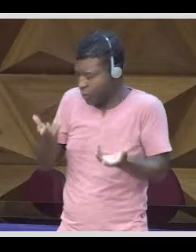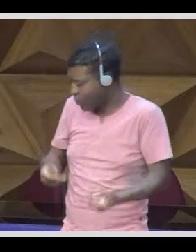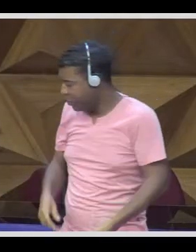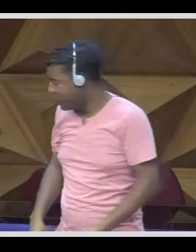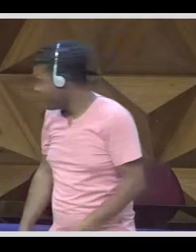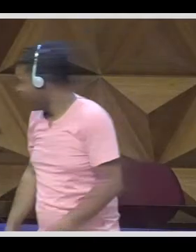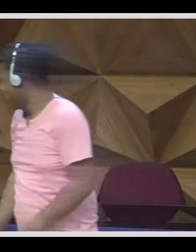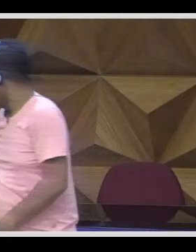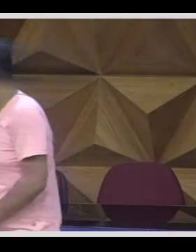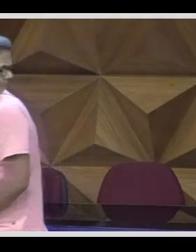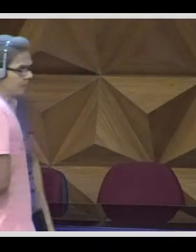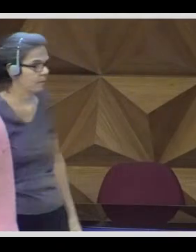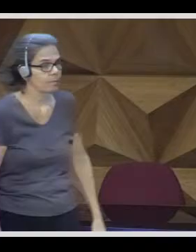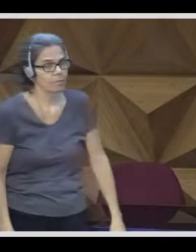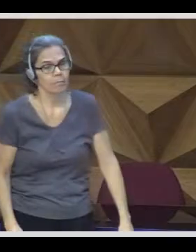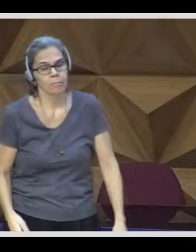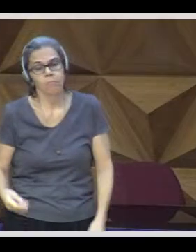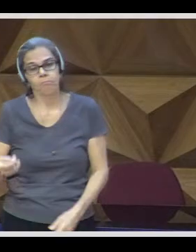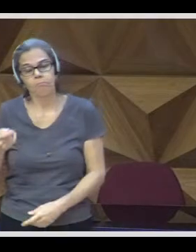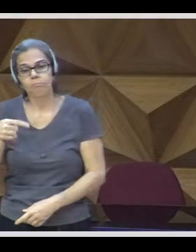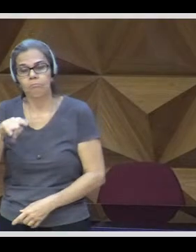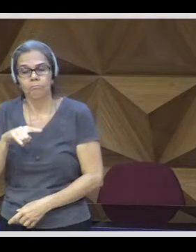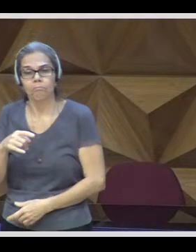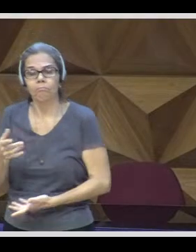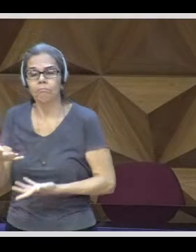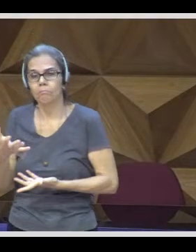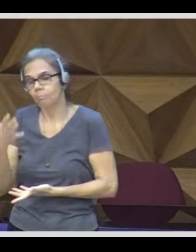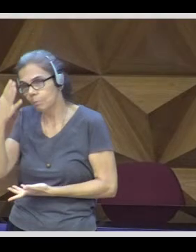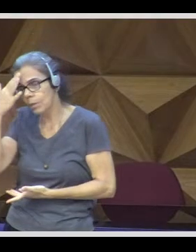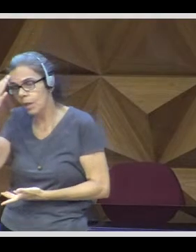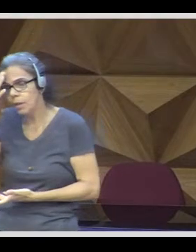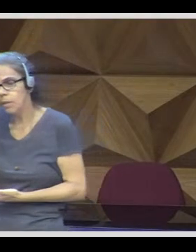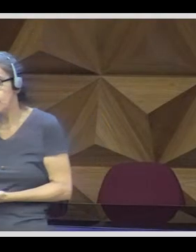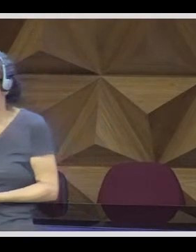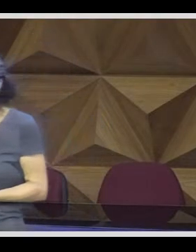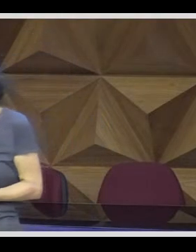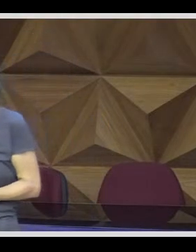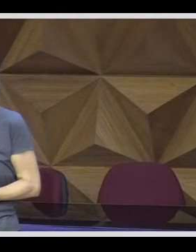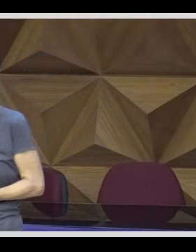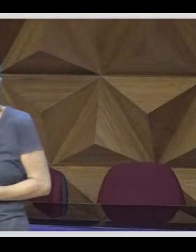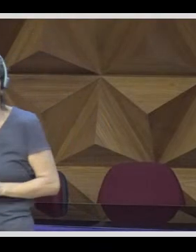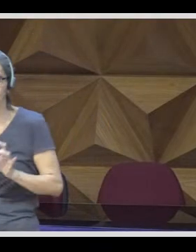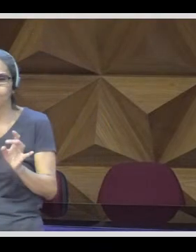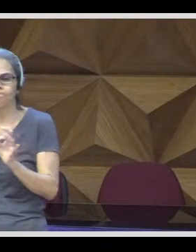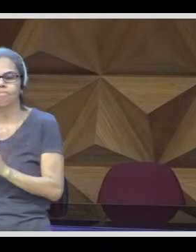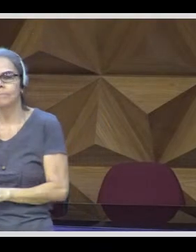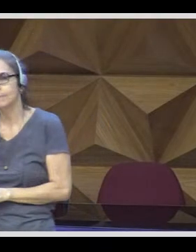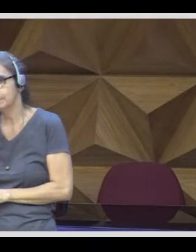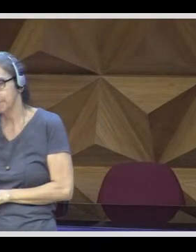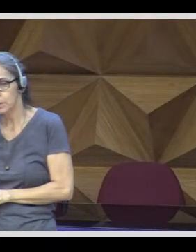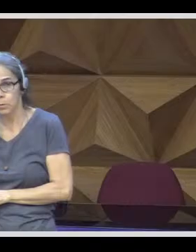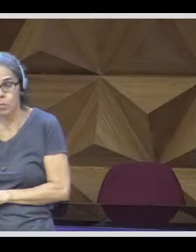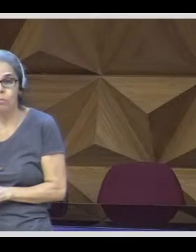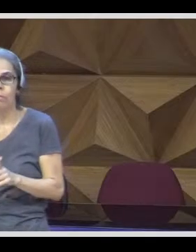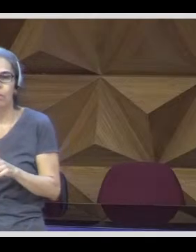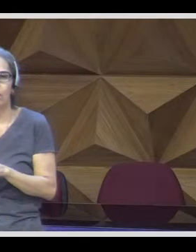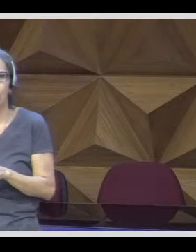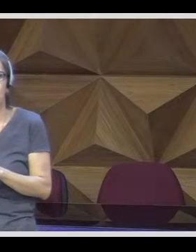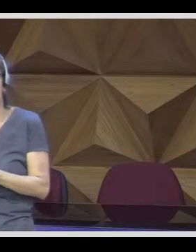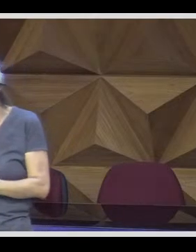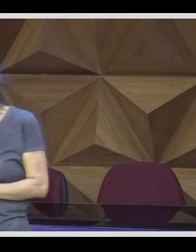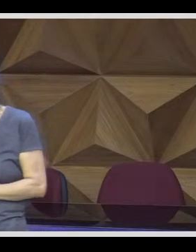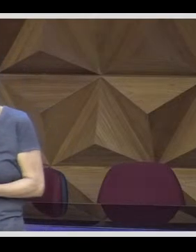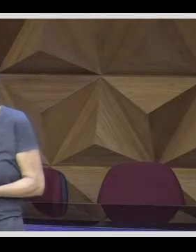drives people to participate in these conversations about politics, about other topics, okay? So again, we